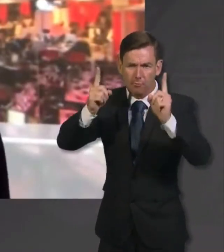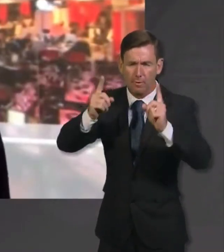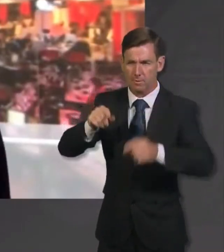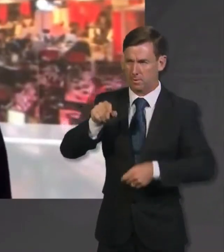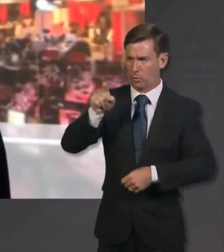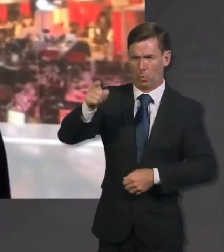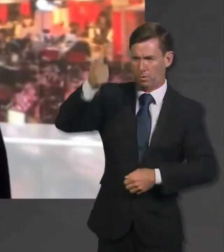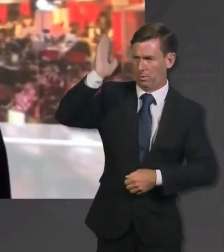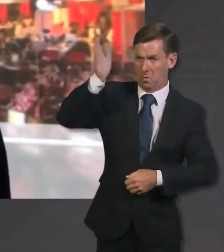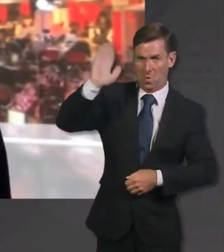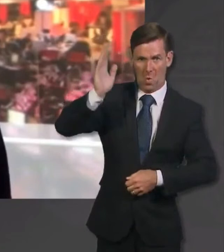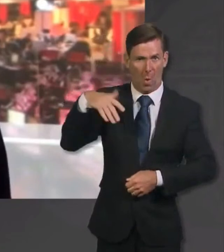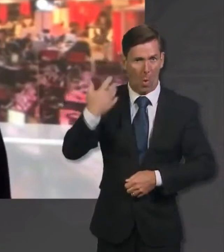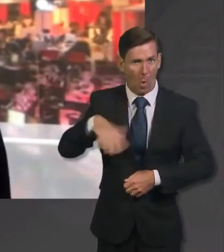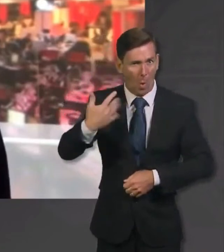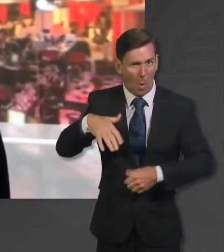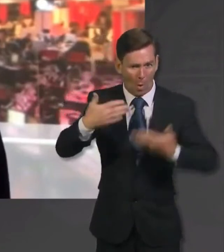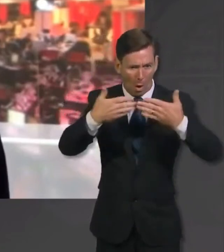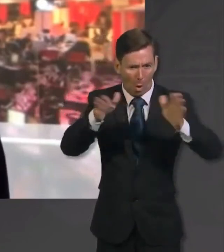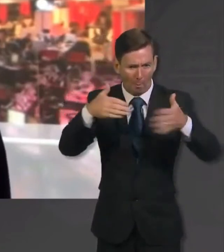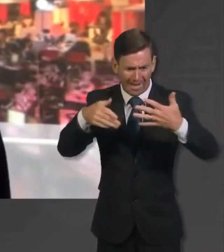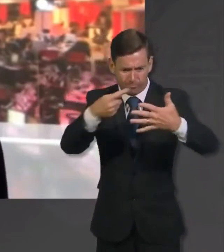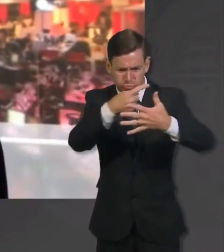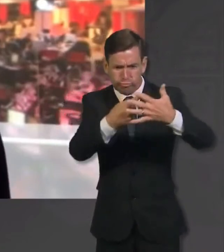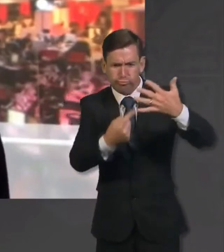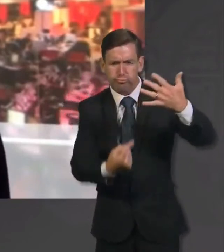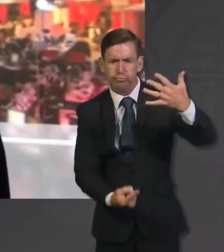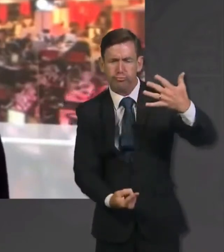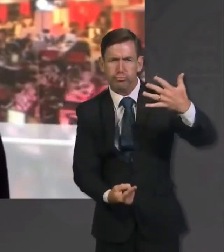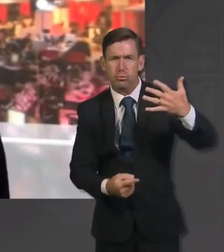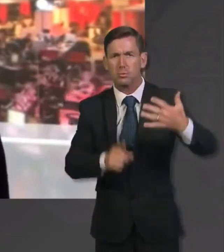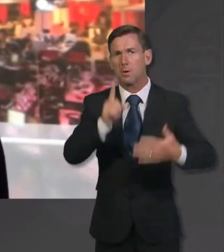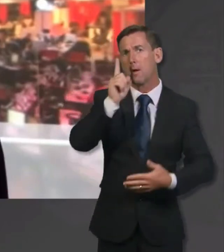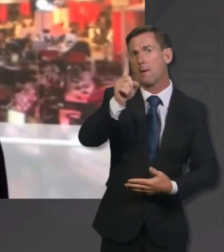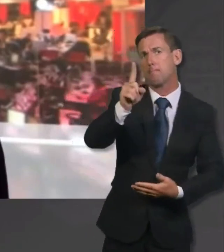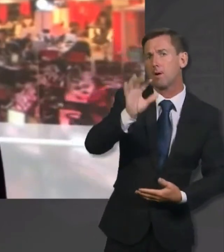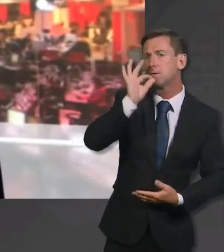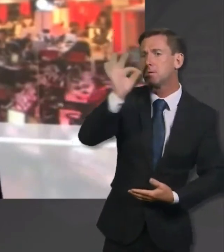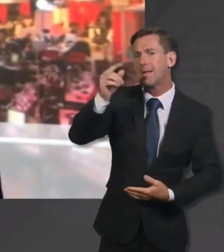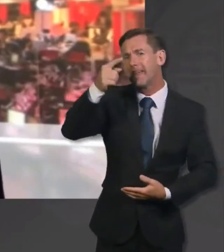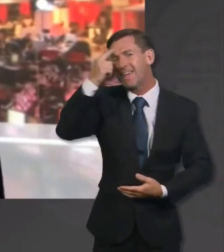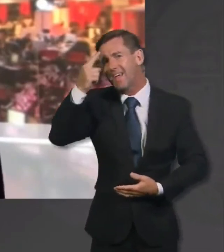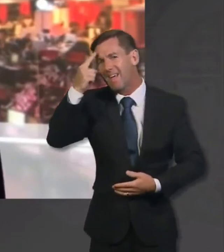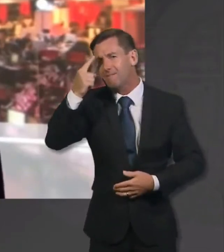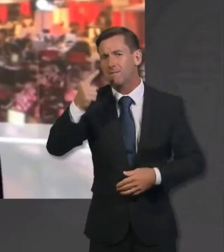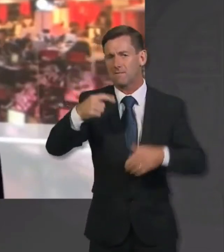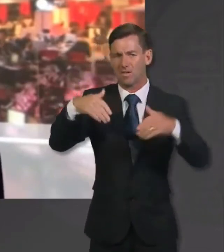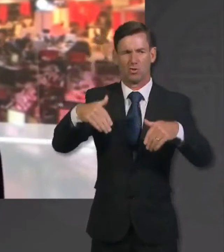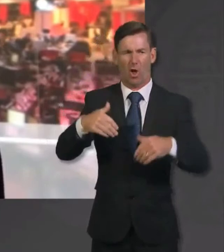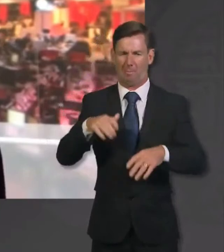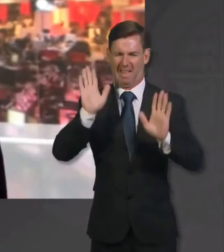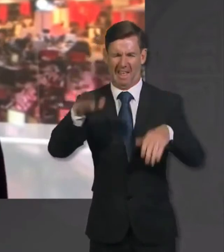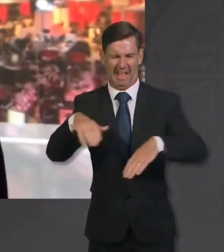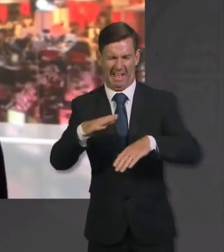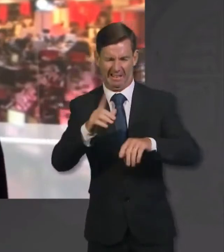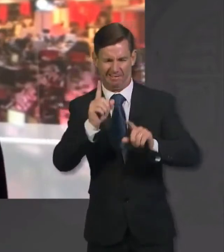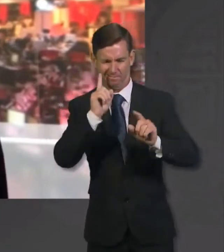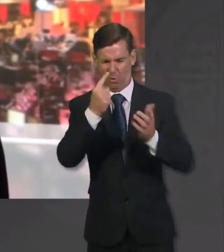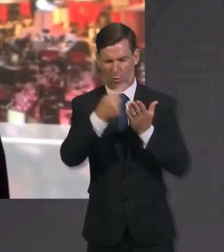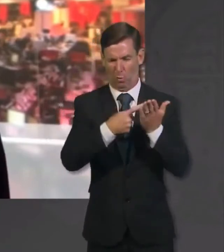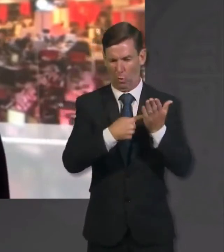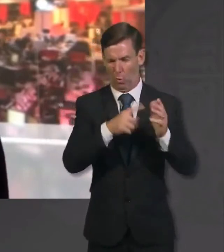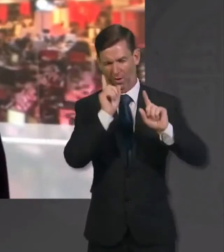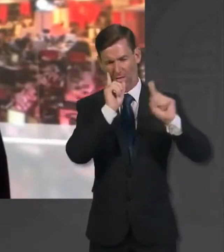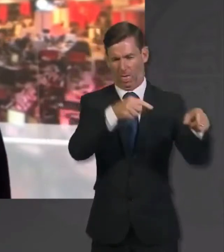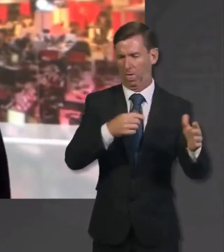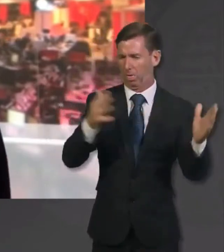but will there be sanctions for business or consumers who flout the rules you've put in place to allow people to open safely again? And if I may